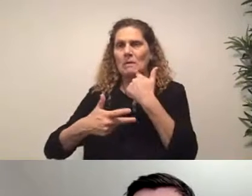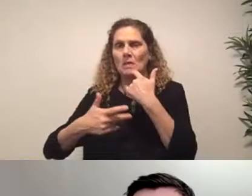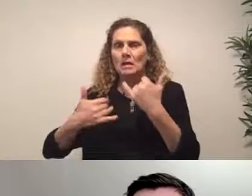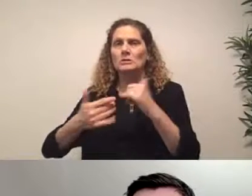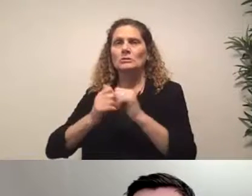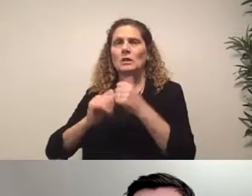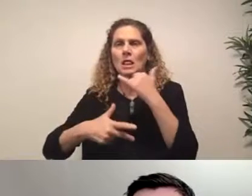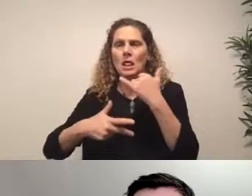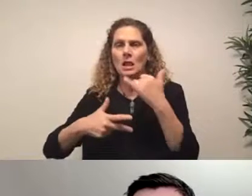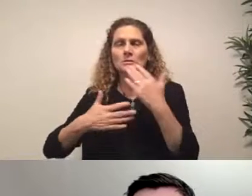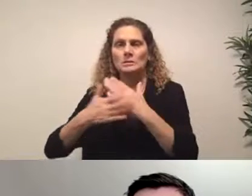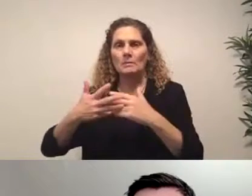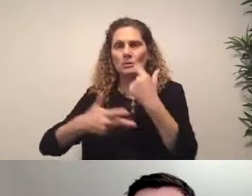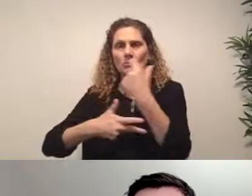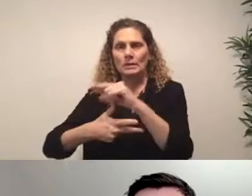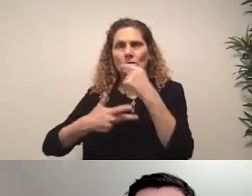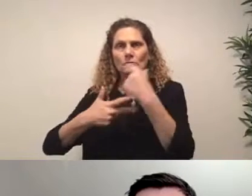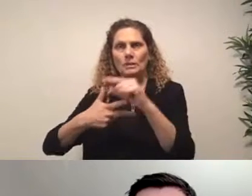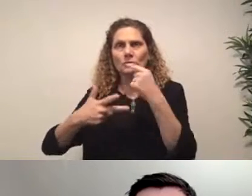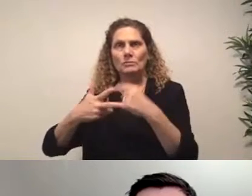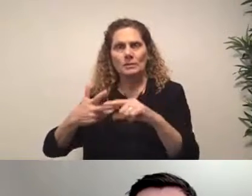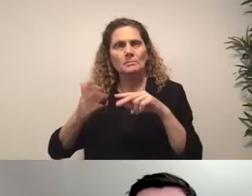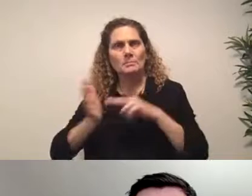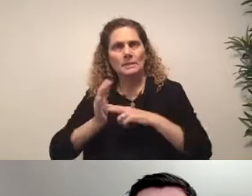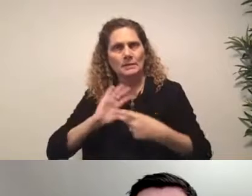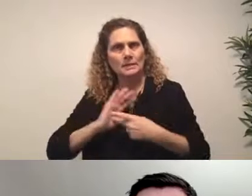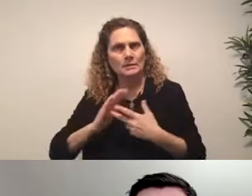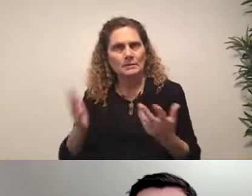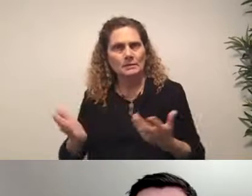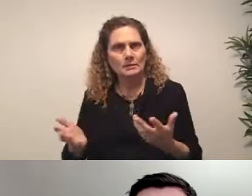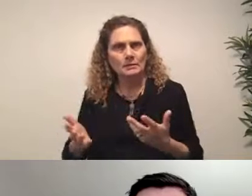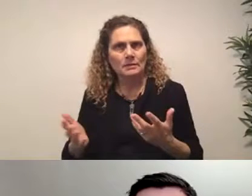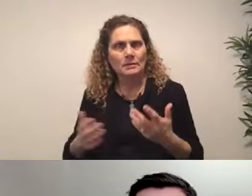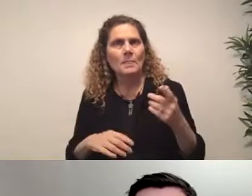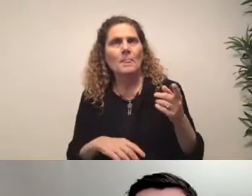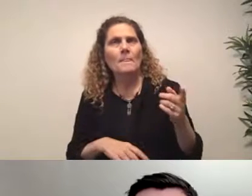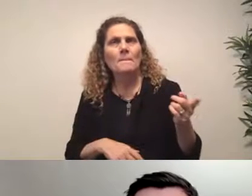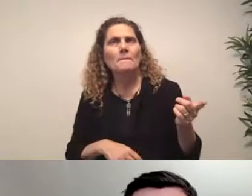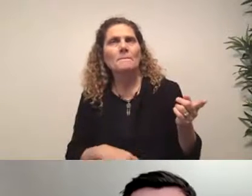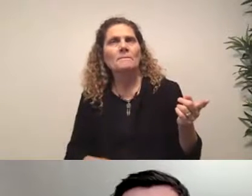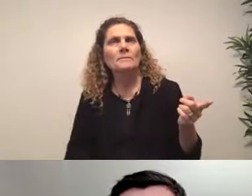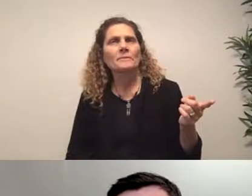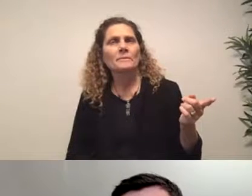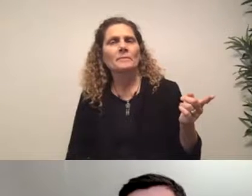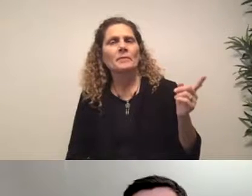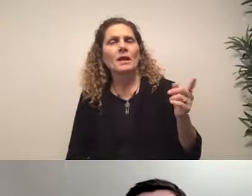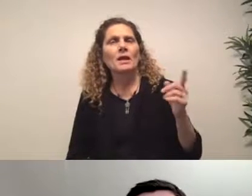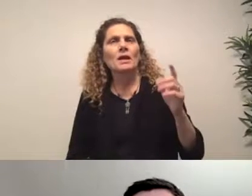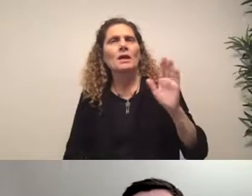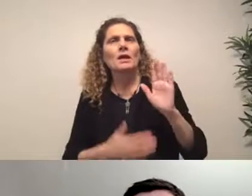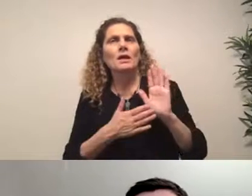testing because hospitalizations and deaths remain at high levels. Do you agree? I would agree with that. Yeah.